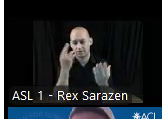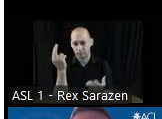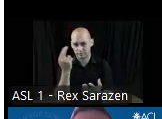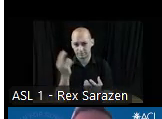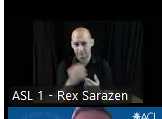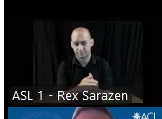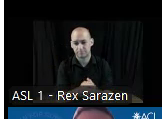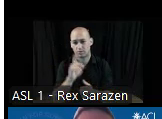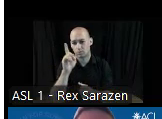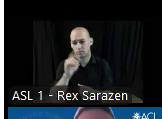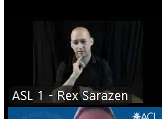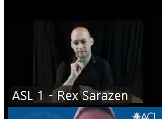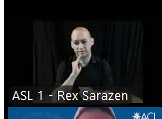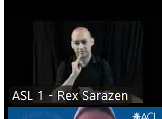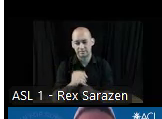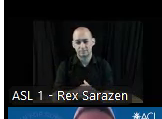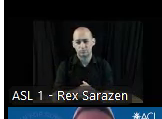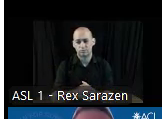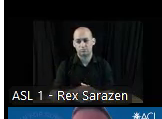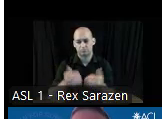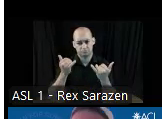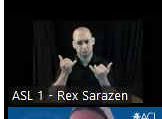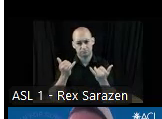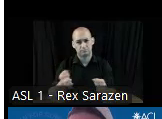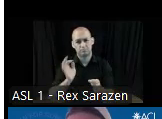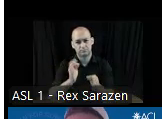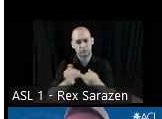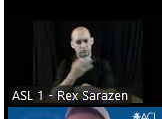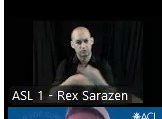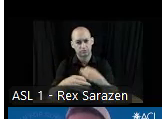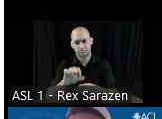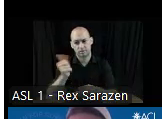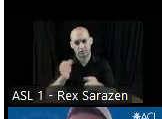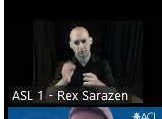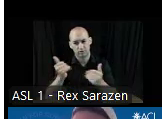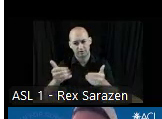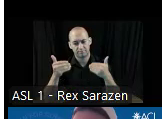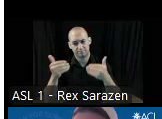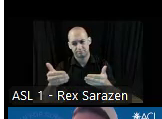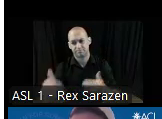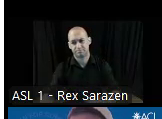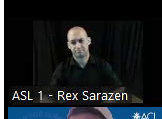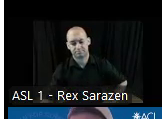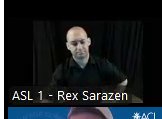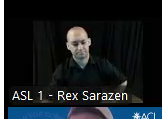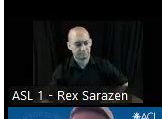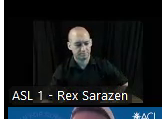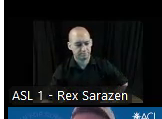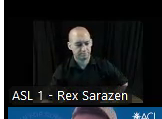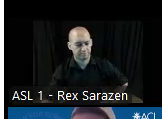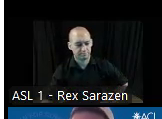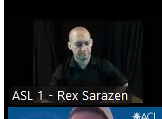being that our intention for the strategic framework is for it to spark dialogue